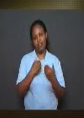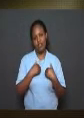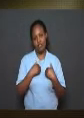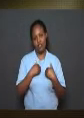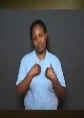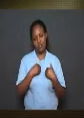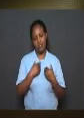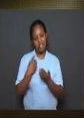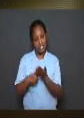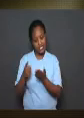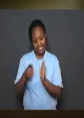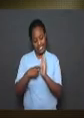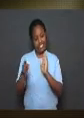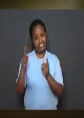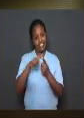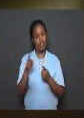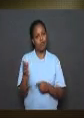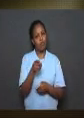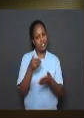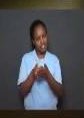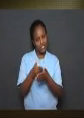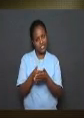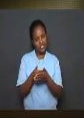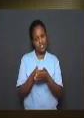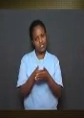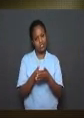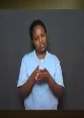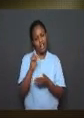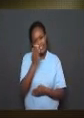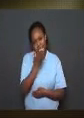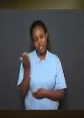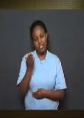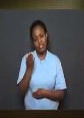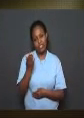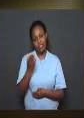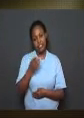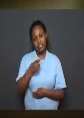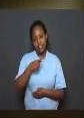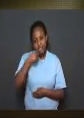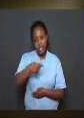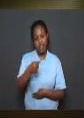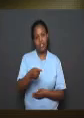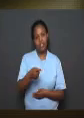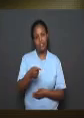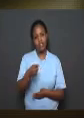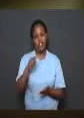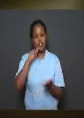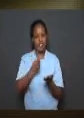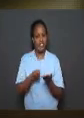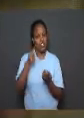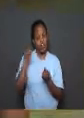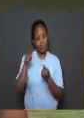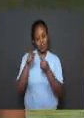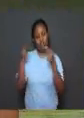to defendants that anything they may say could be used as evidence against